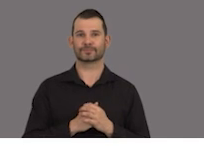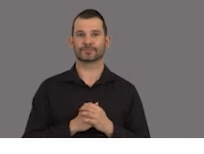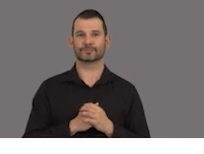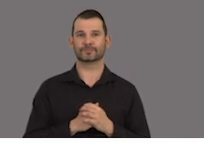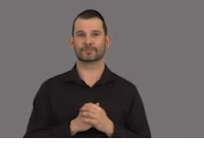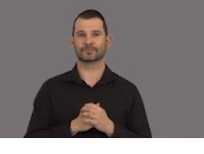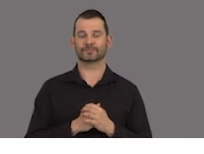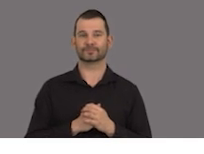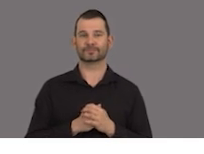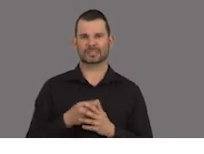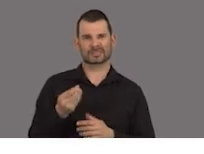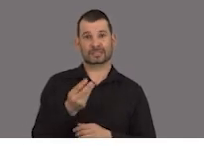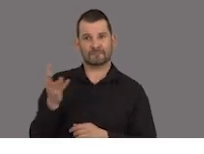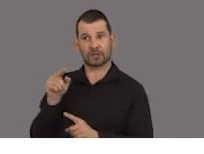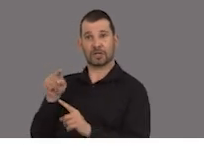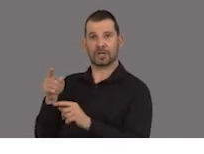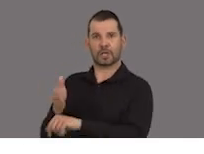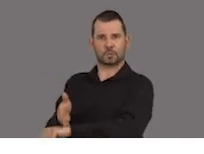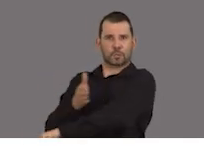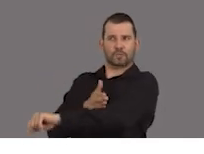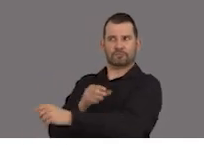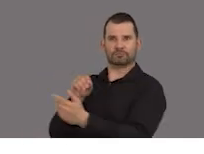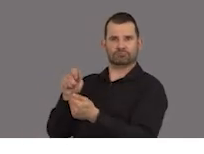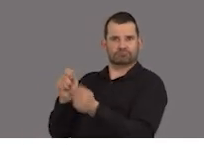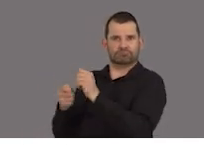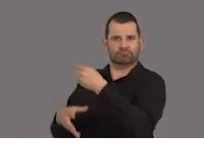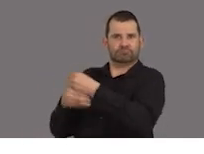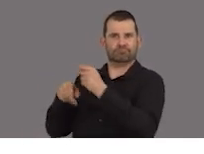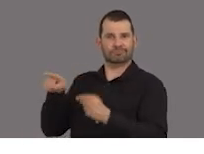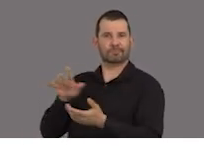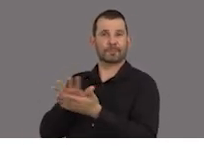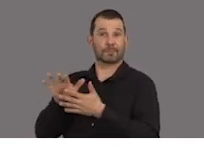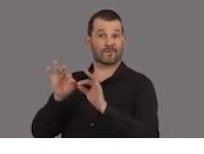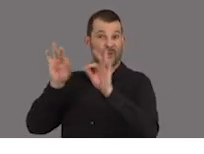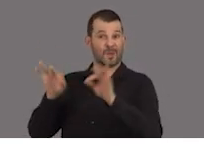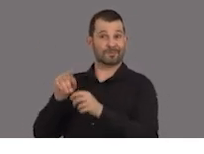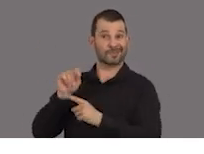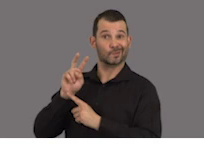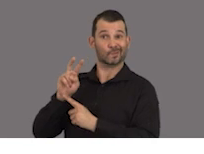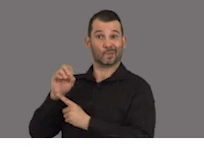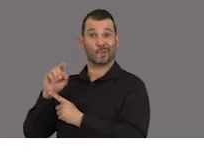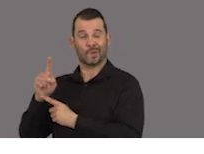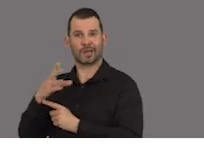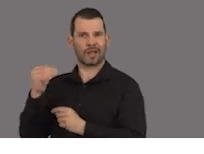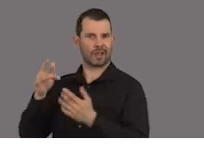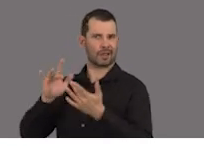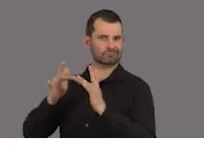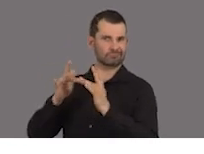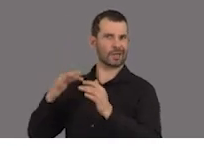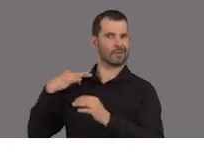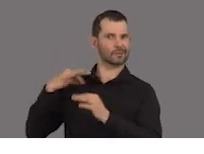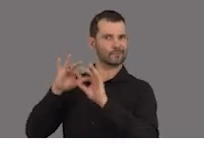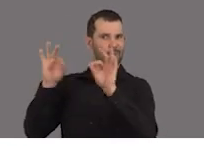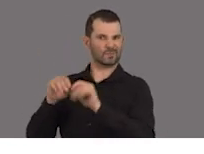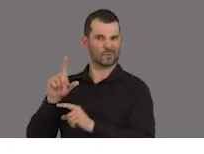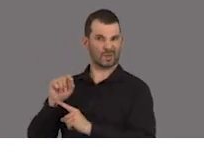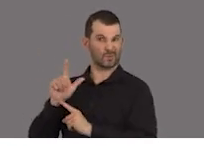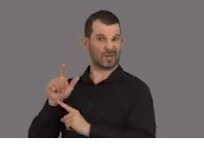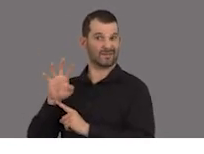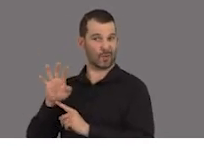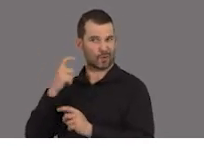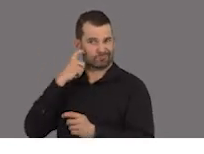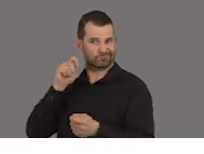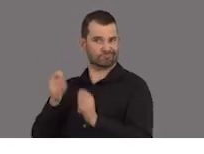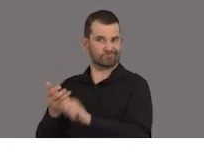form. Several improvements were made to the paper form T2201 and digital application